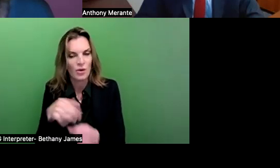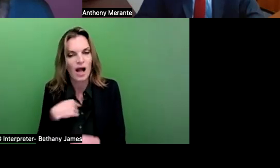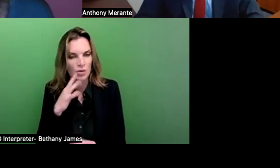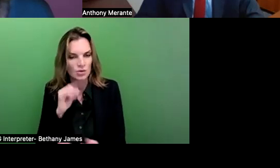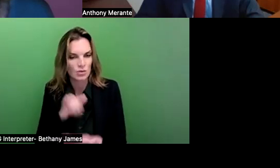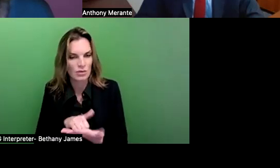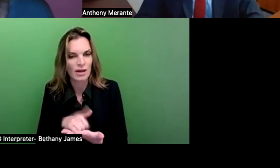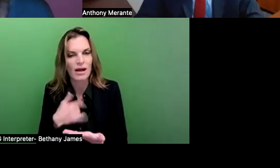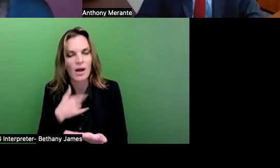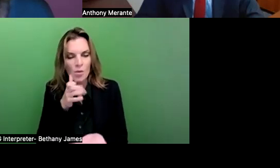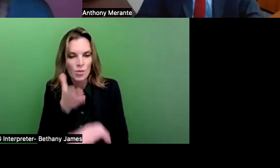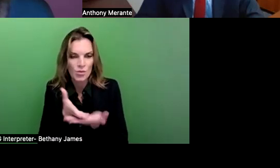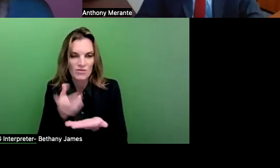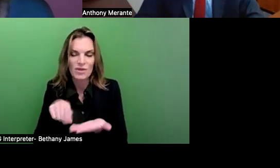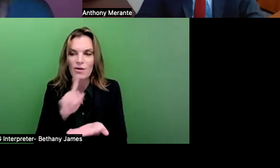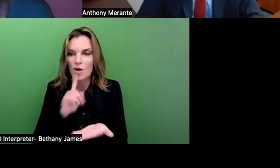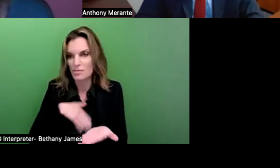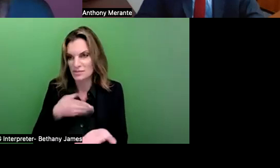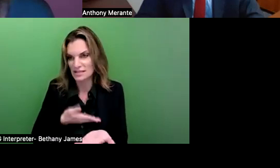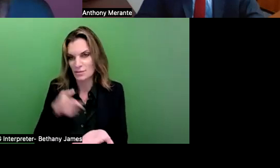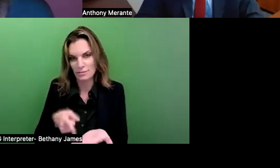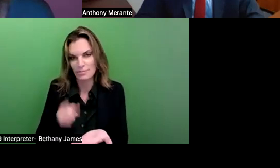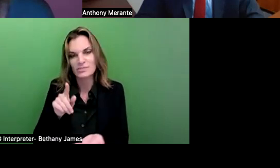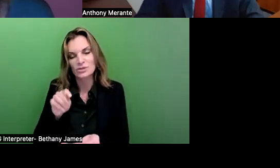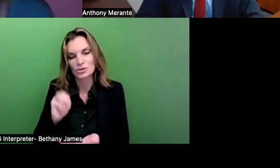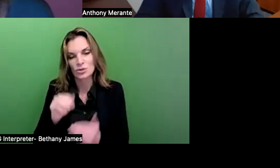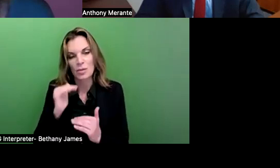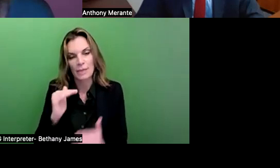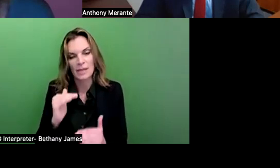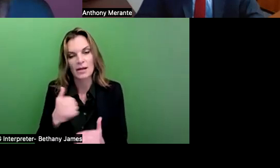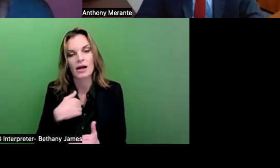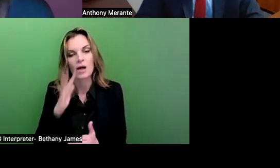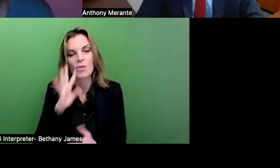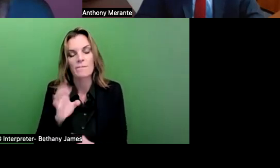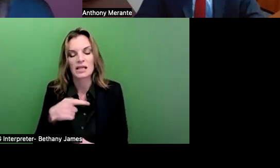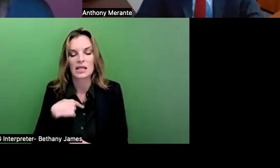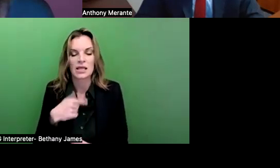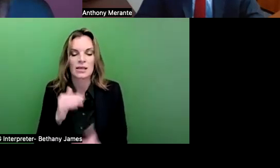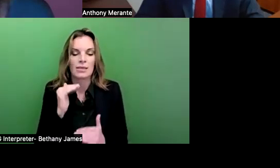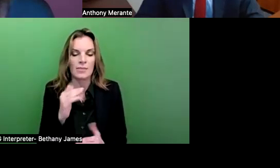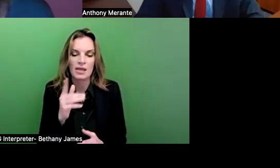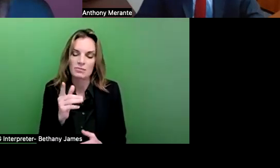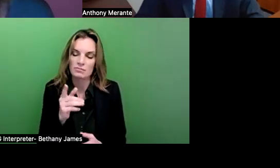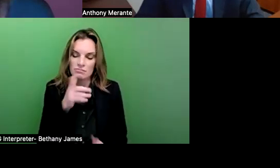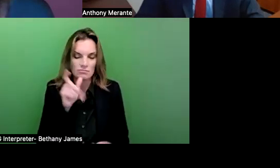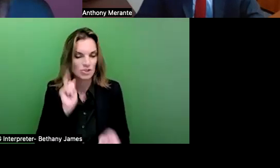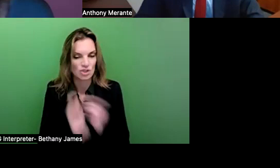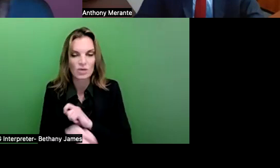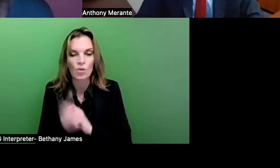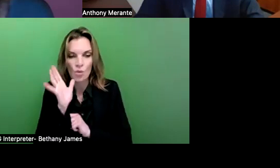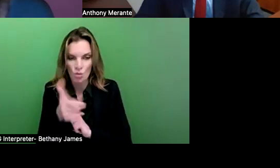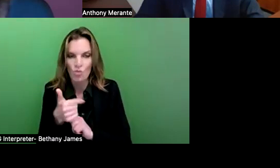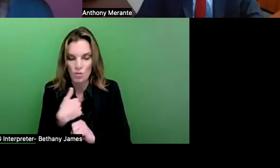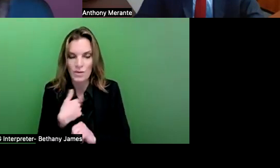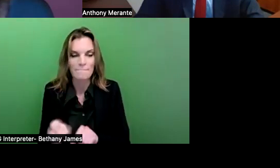prove to you that they are very upset with this term limit, and I'm going to be the term limit guy this year, and I will change the roles